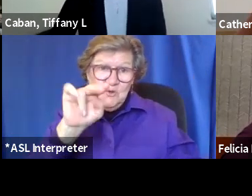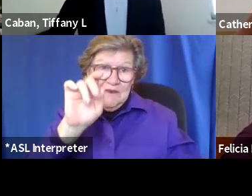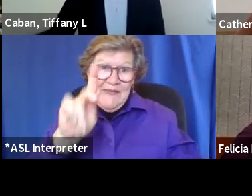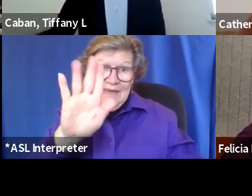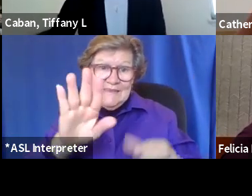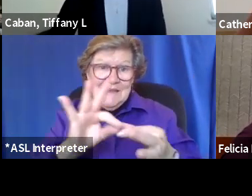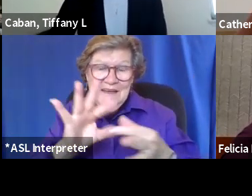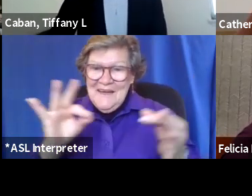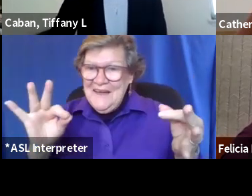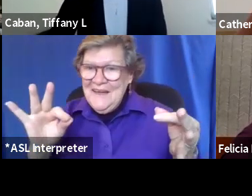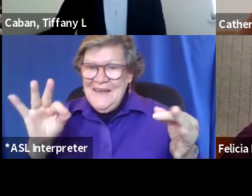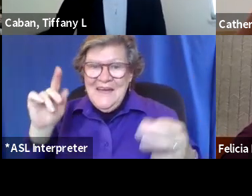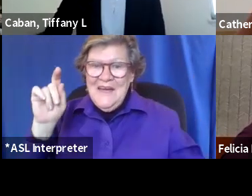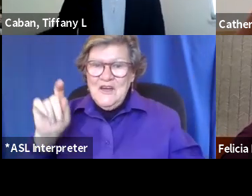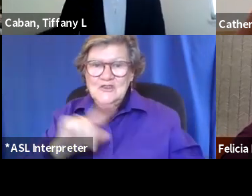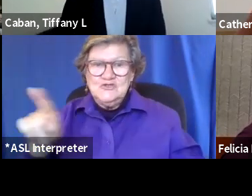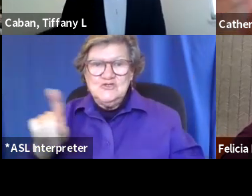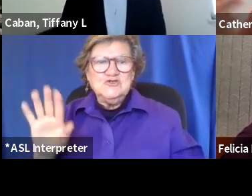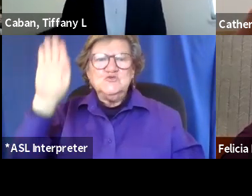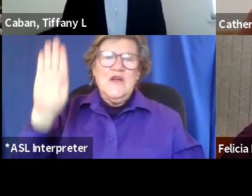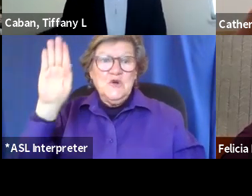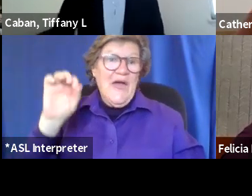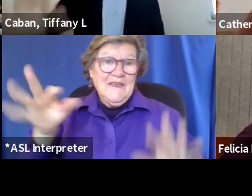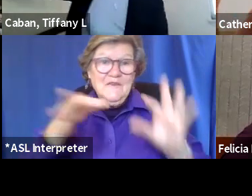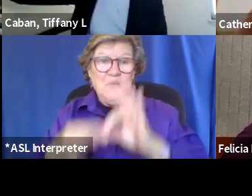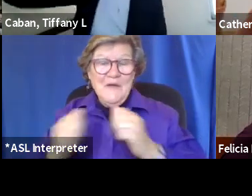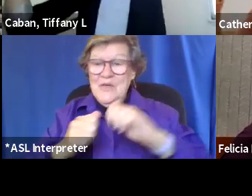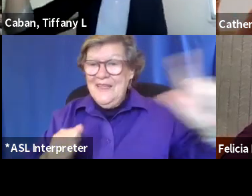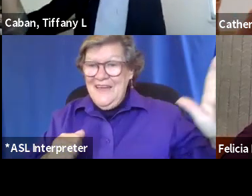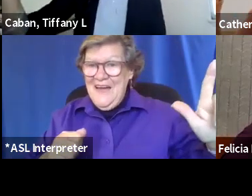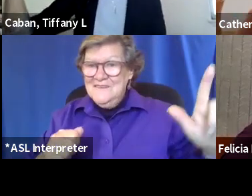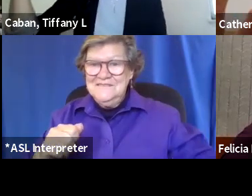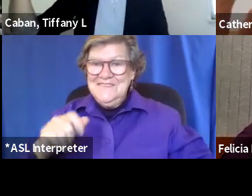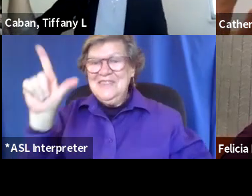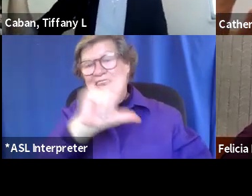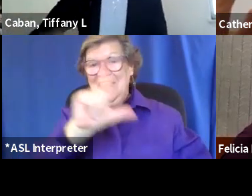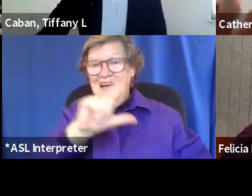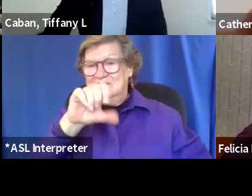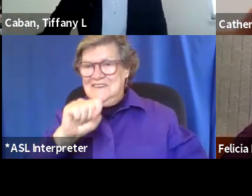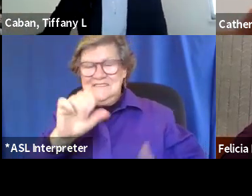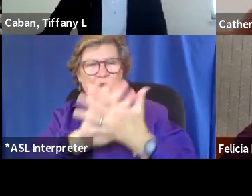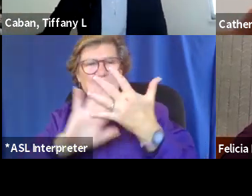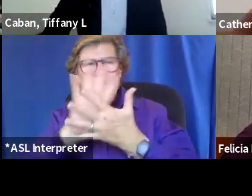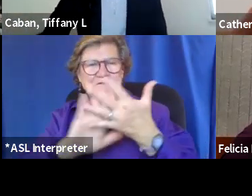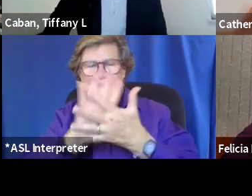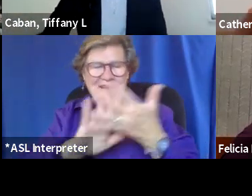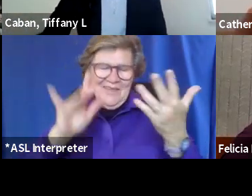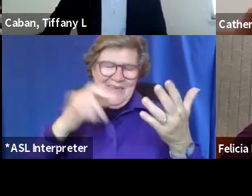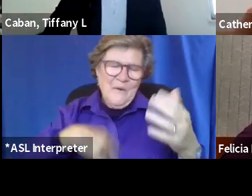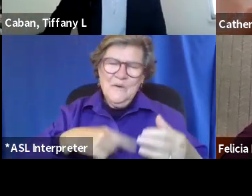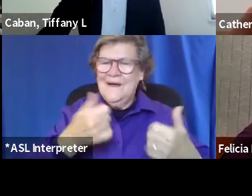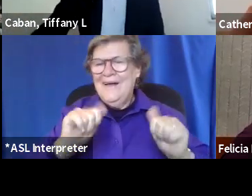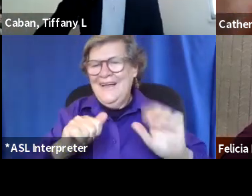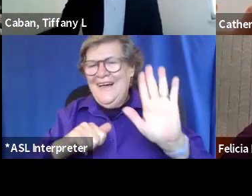Should we all just say and raise your hands that we're part of the left? I mean, like, the left is an arbitrary discord that we're just trying to say, like,